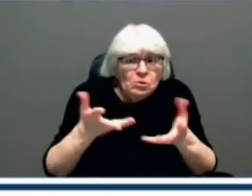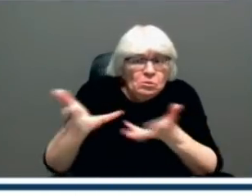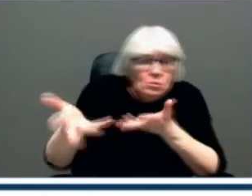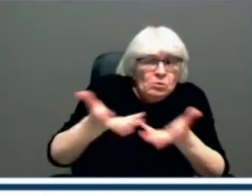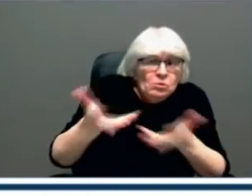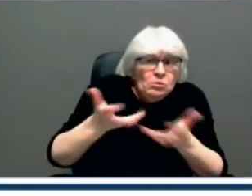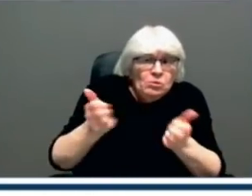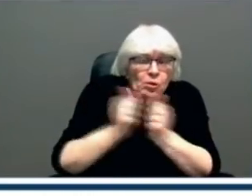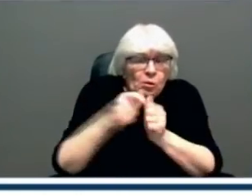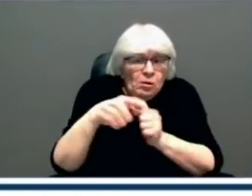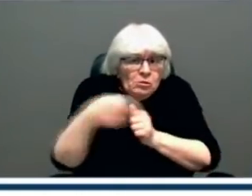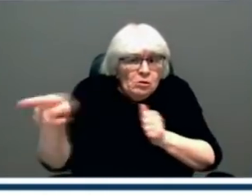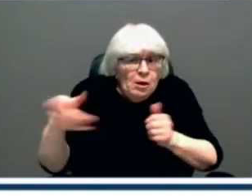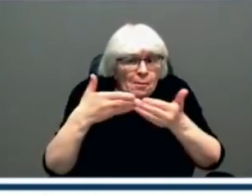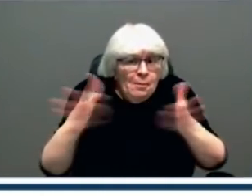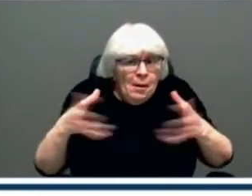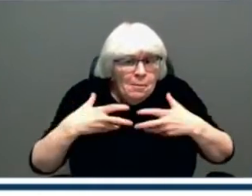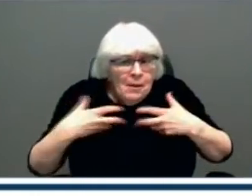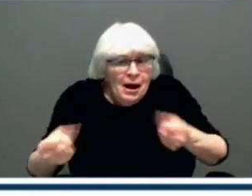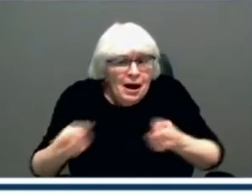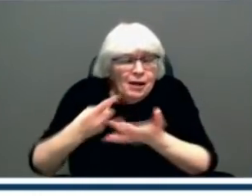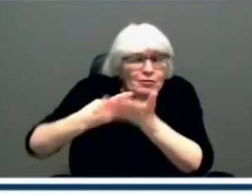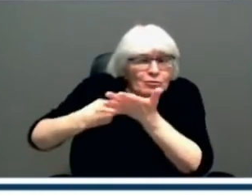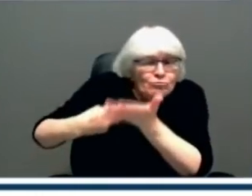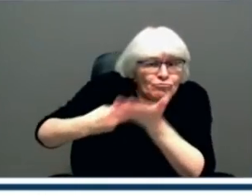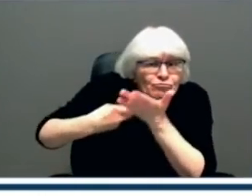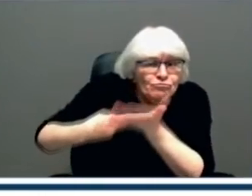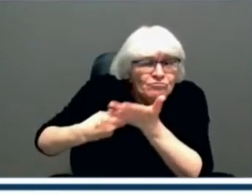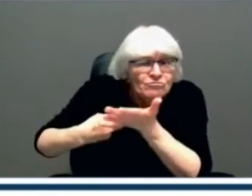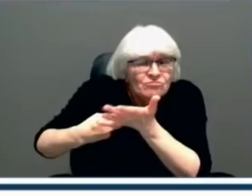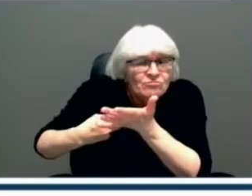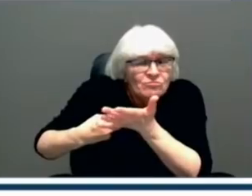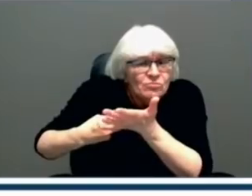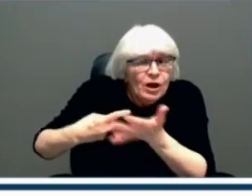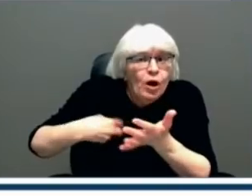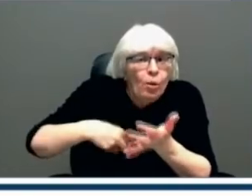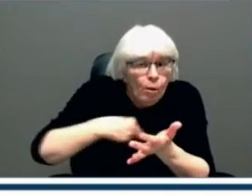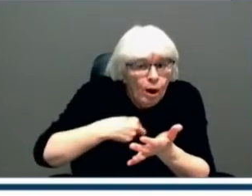And we've talked about, that